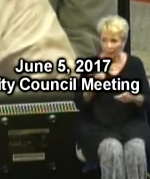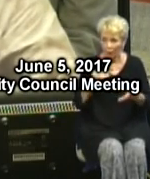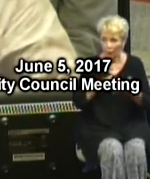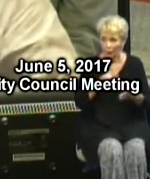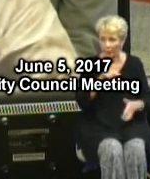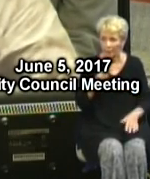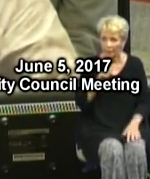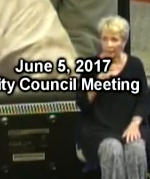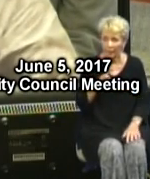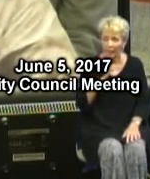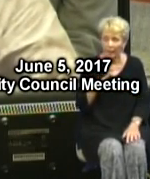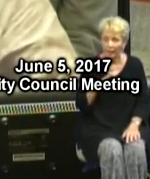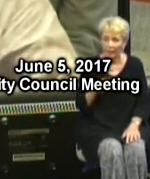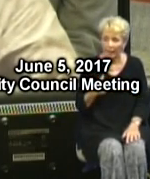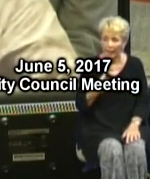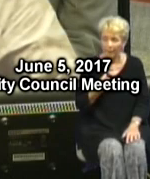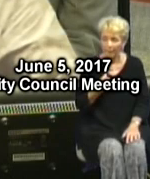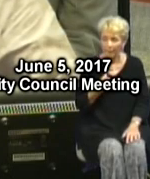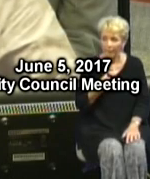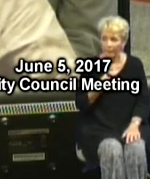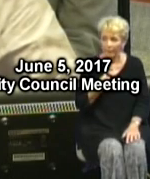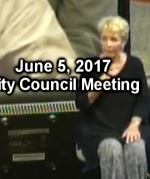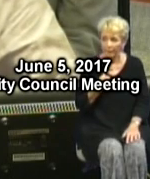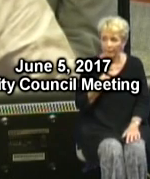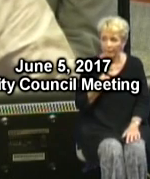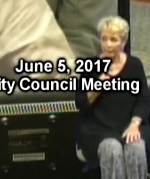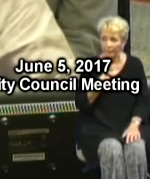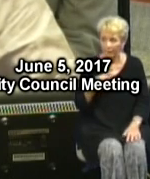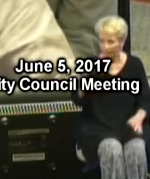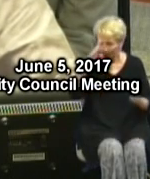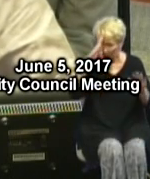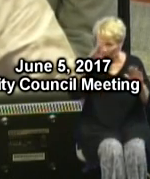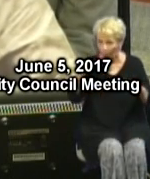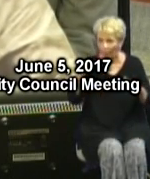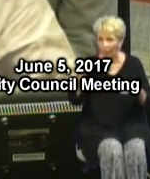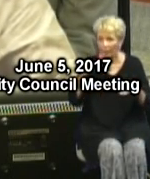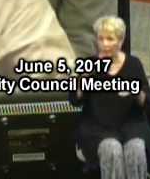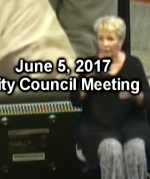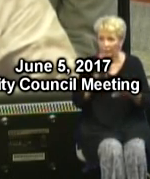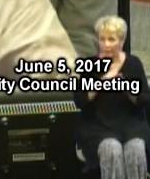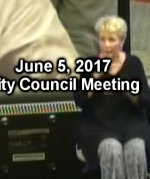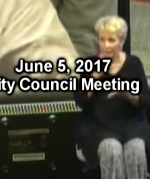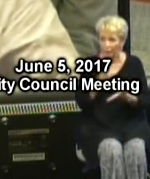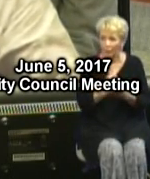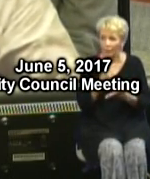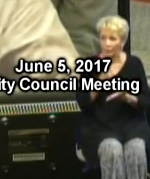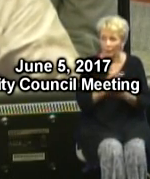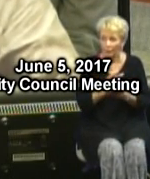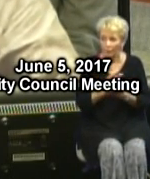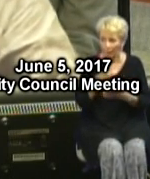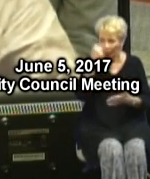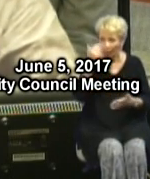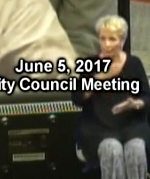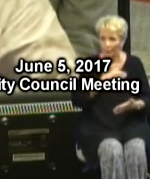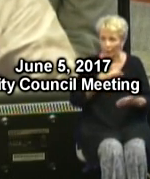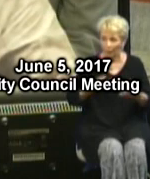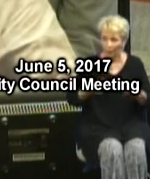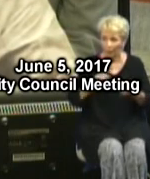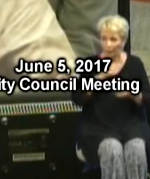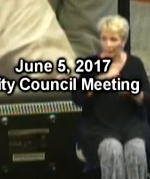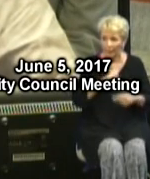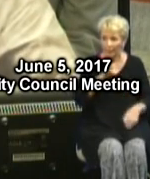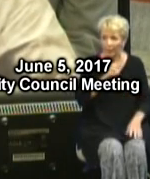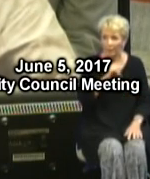rezoned, and I hope that it is approved because my property is